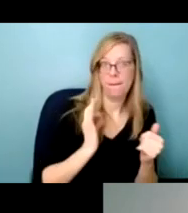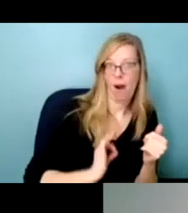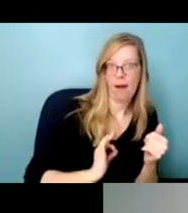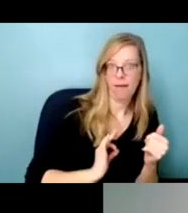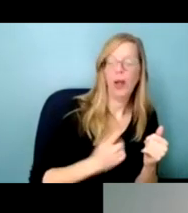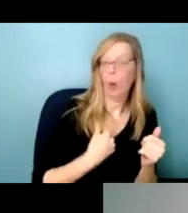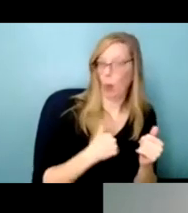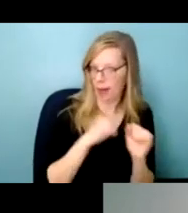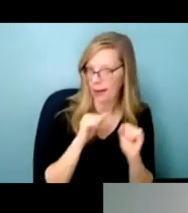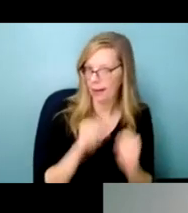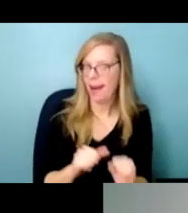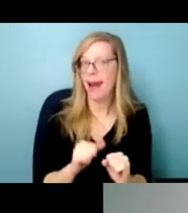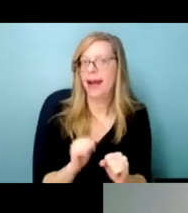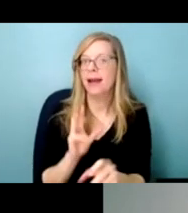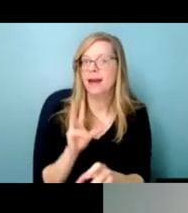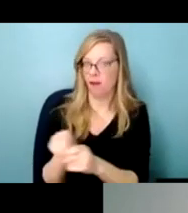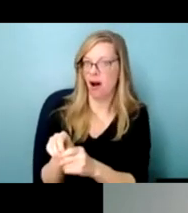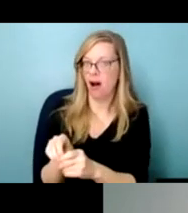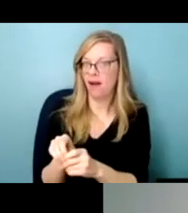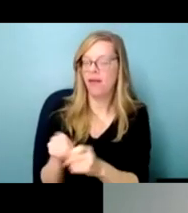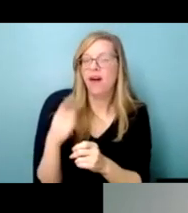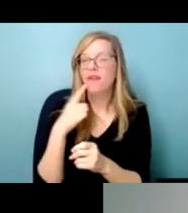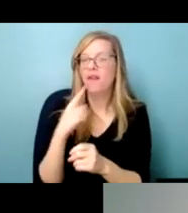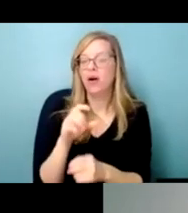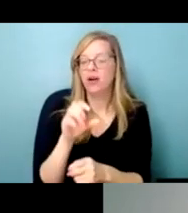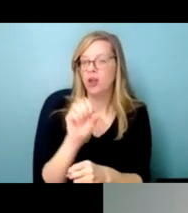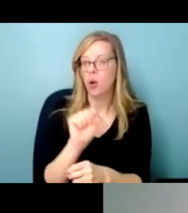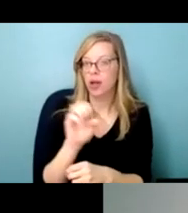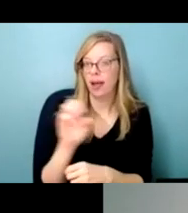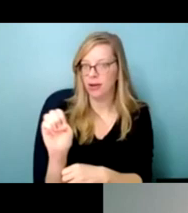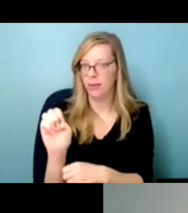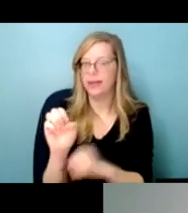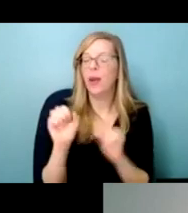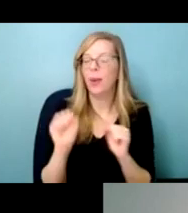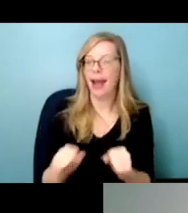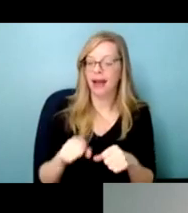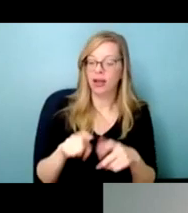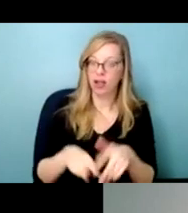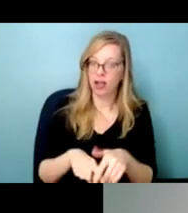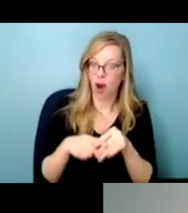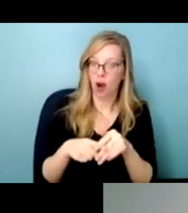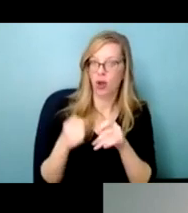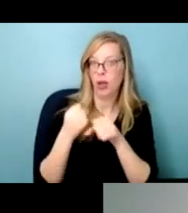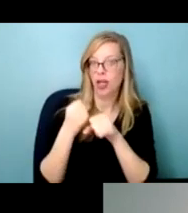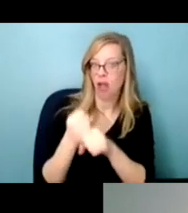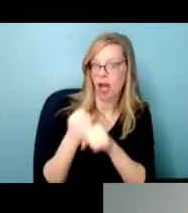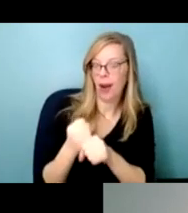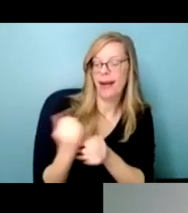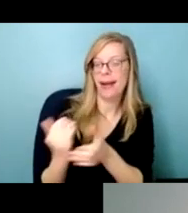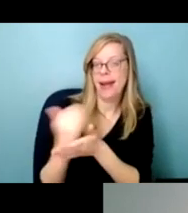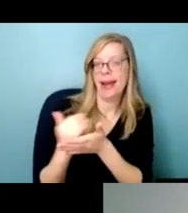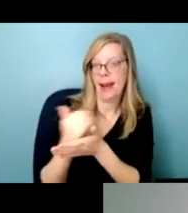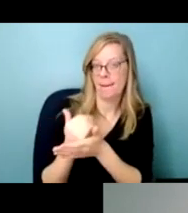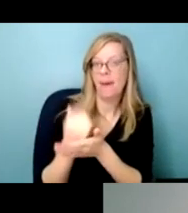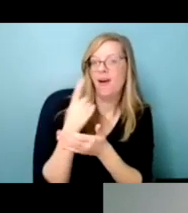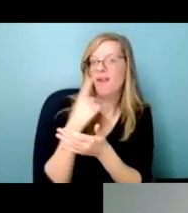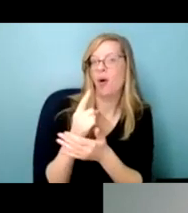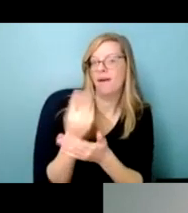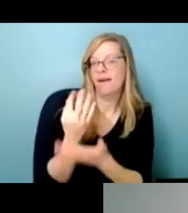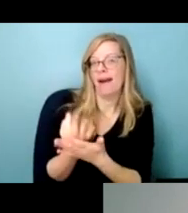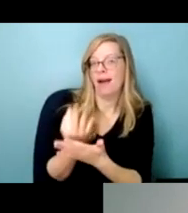into social enterprise so that we can start generating income for that financial independence for the people we serve.